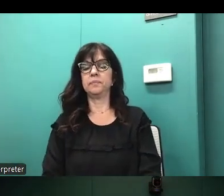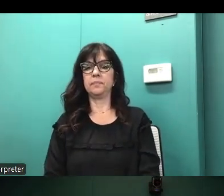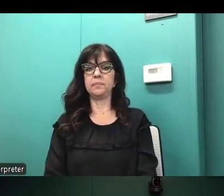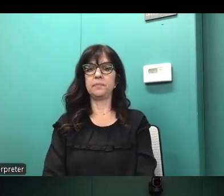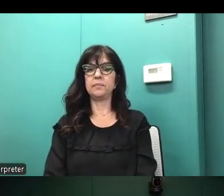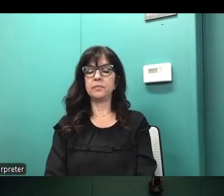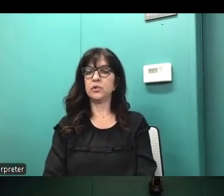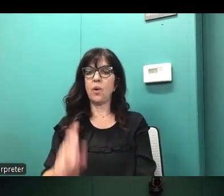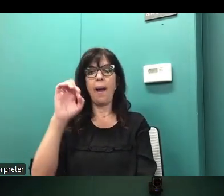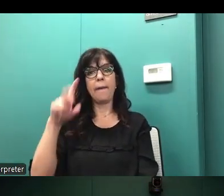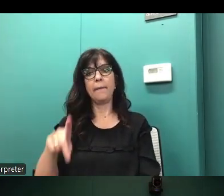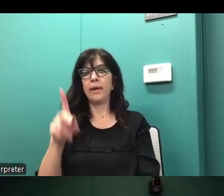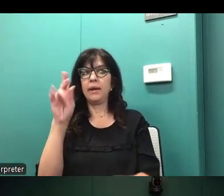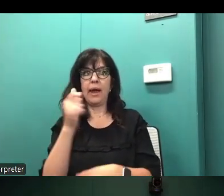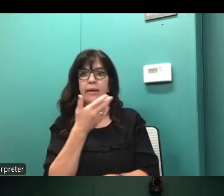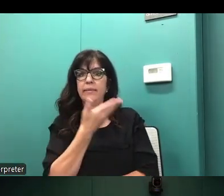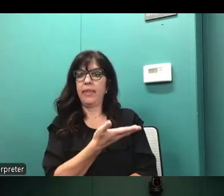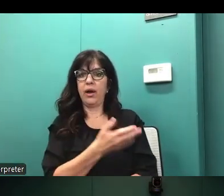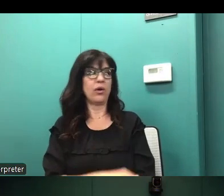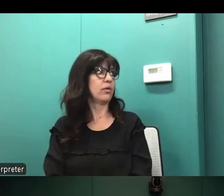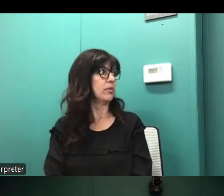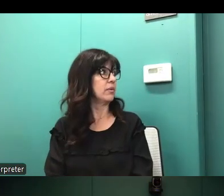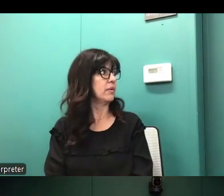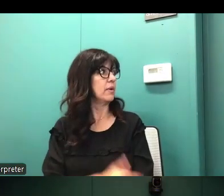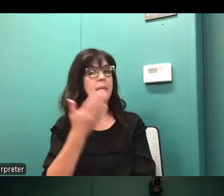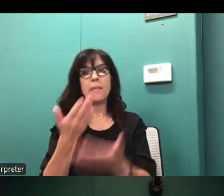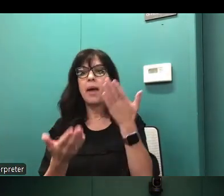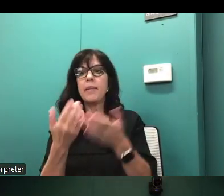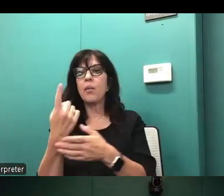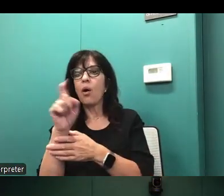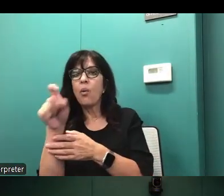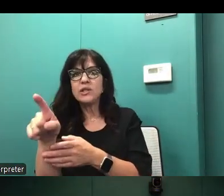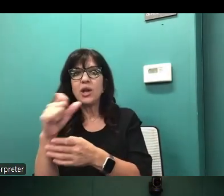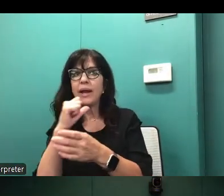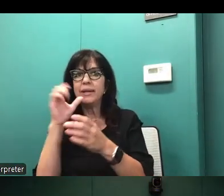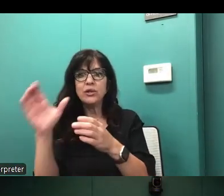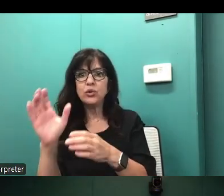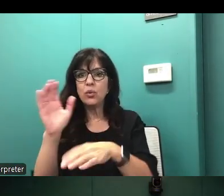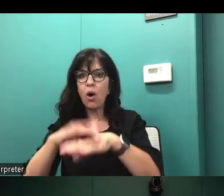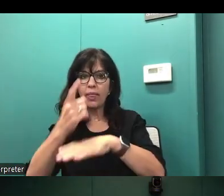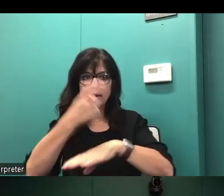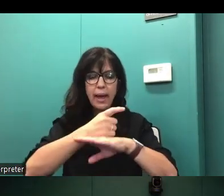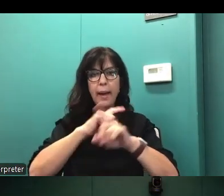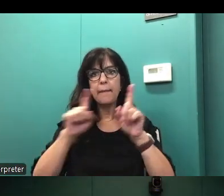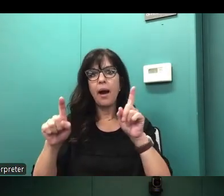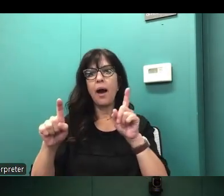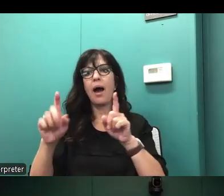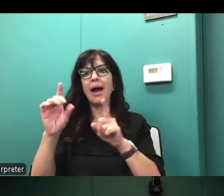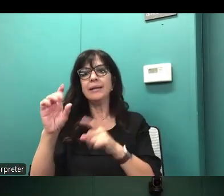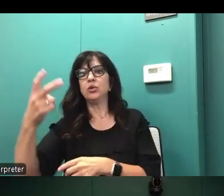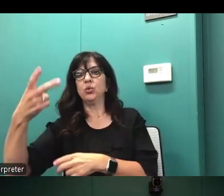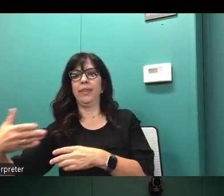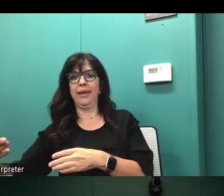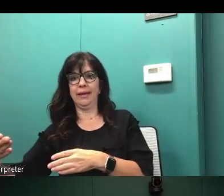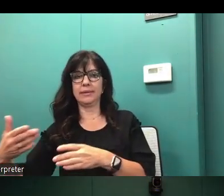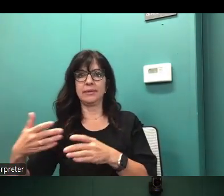So then I have my IEP data right there. And maybe I didn't do this question on this particular day, but I did these 2 things. So